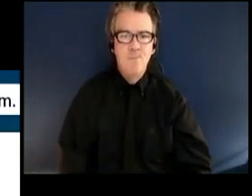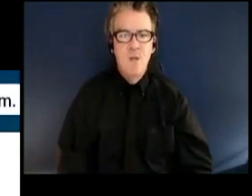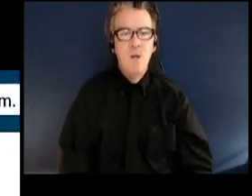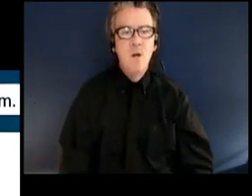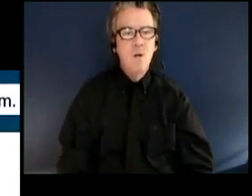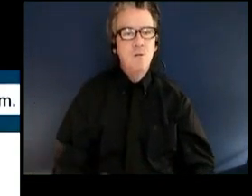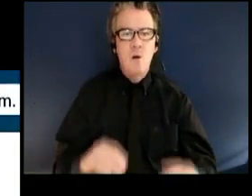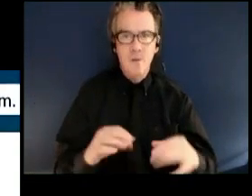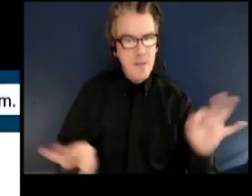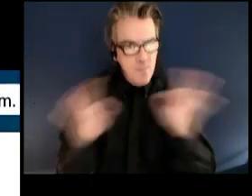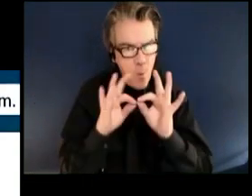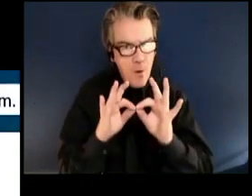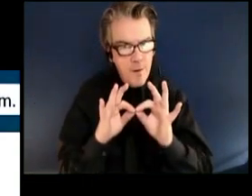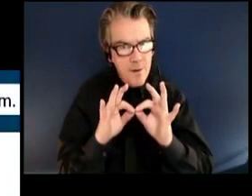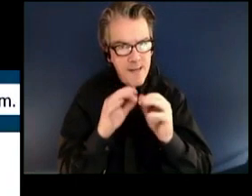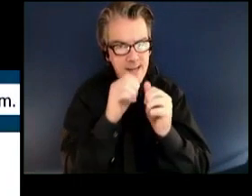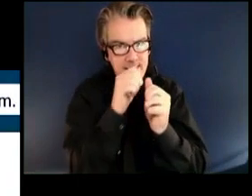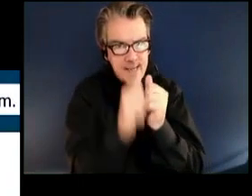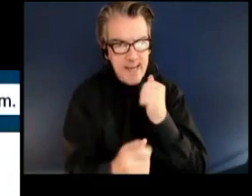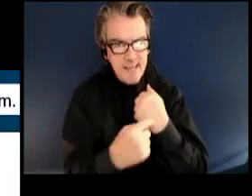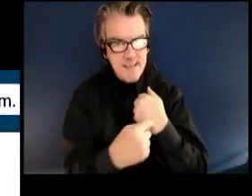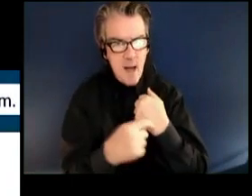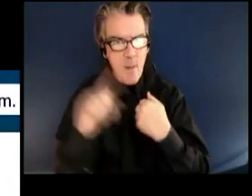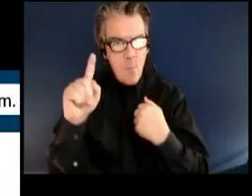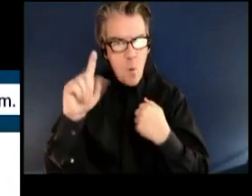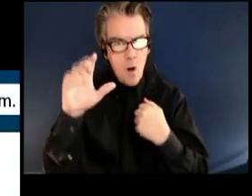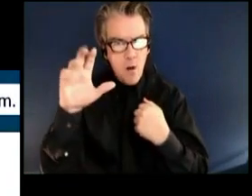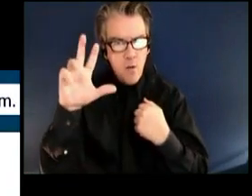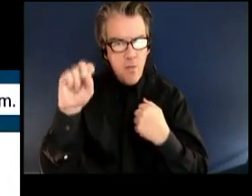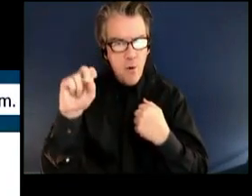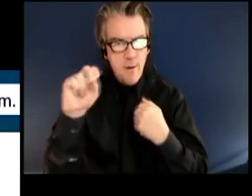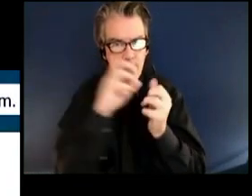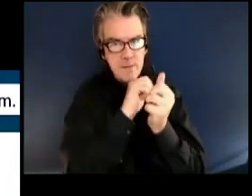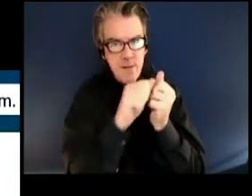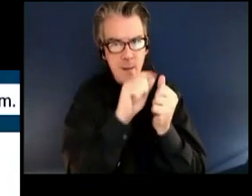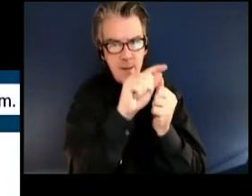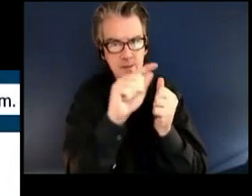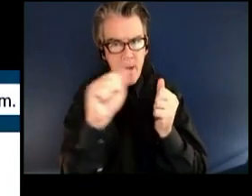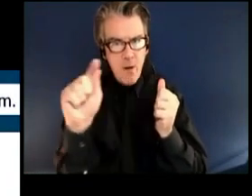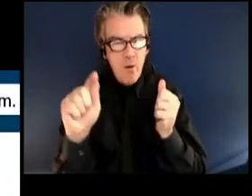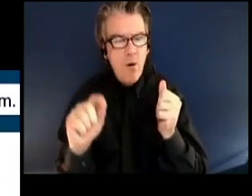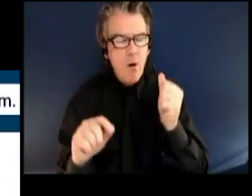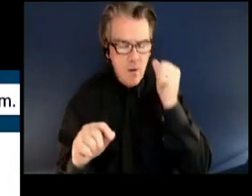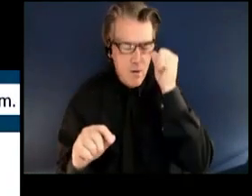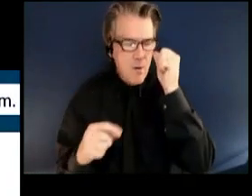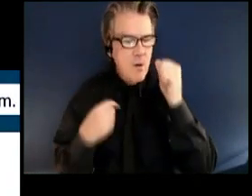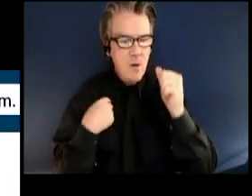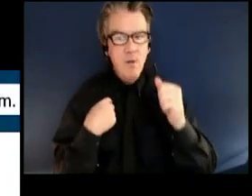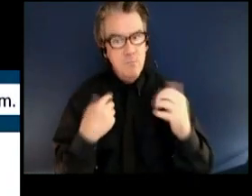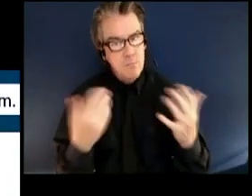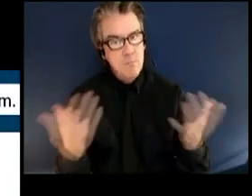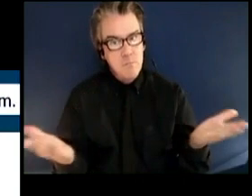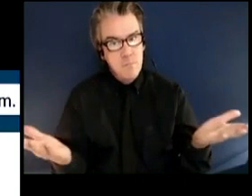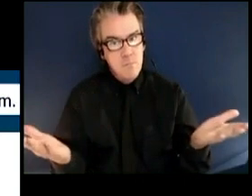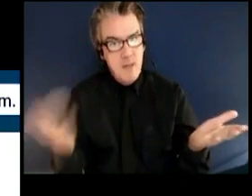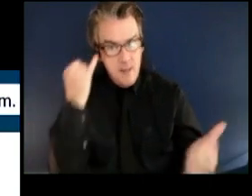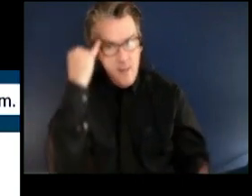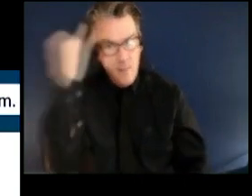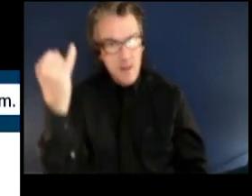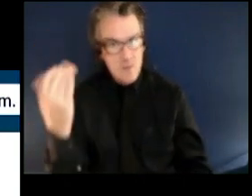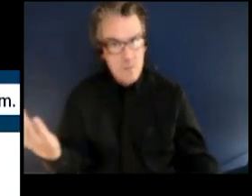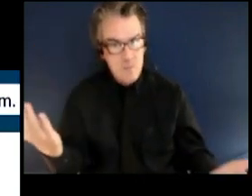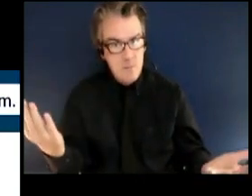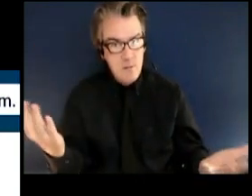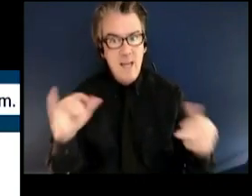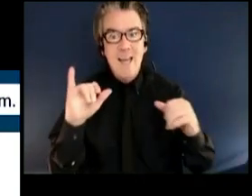130 damage cases that we found so far could have been an arc flash event.